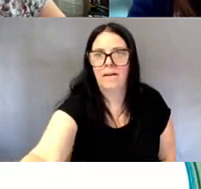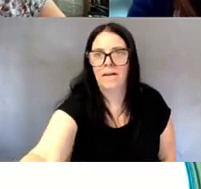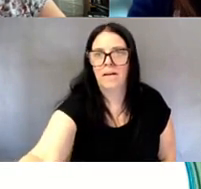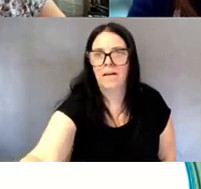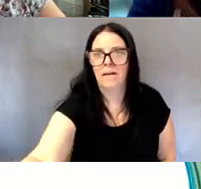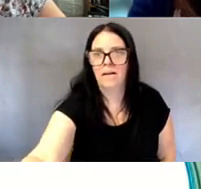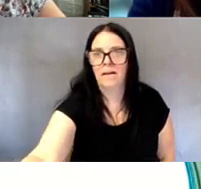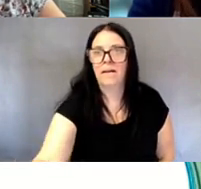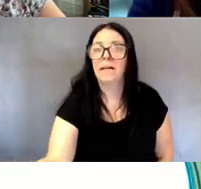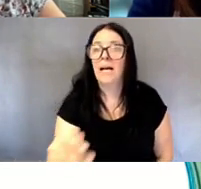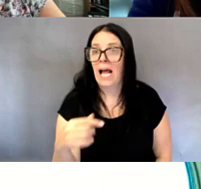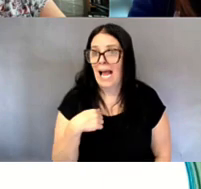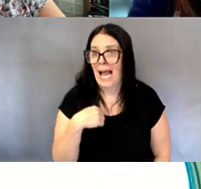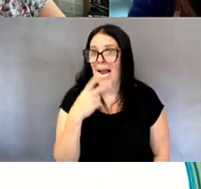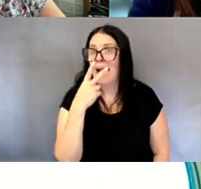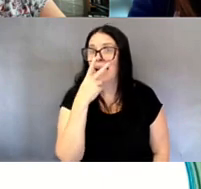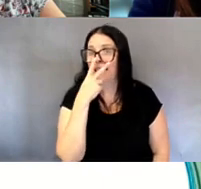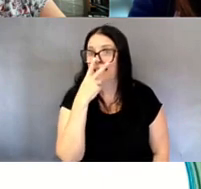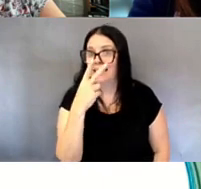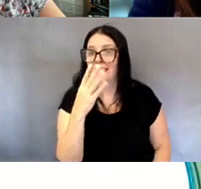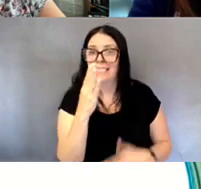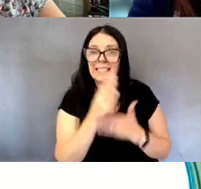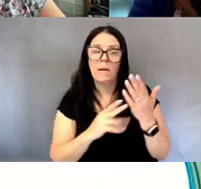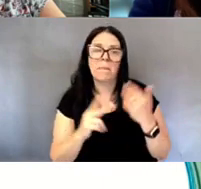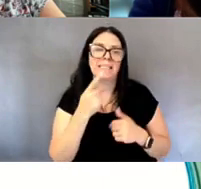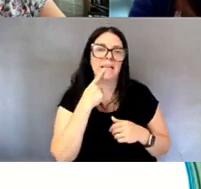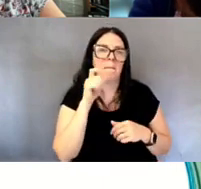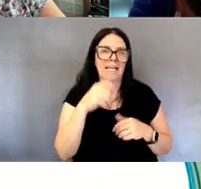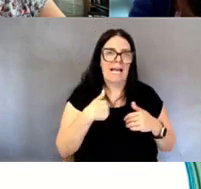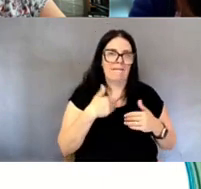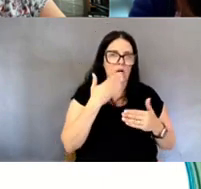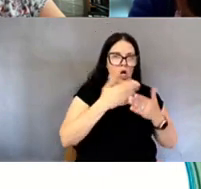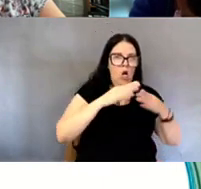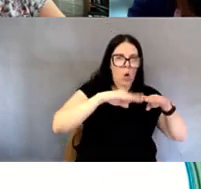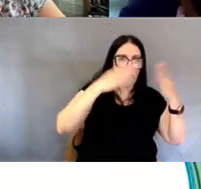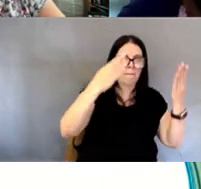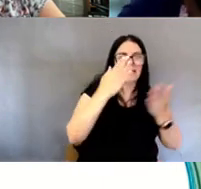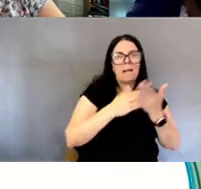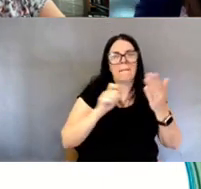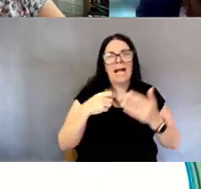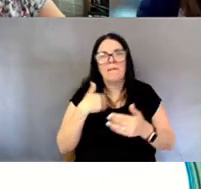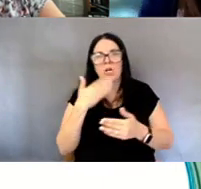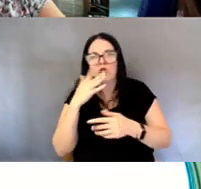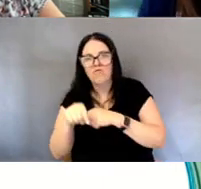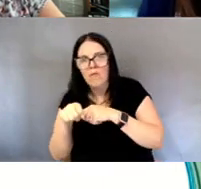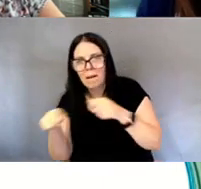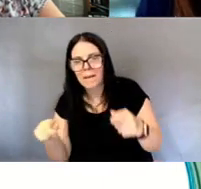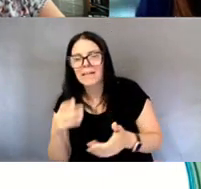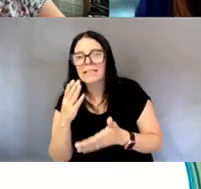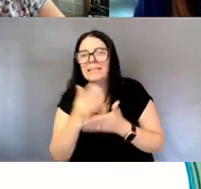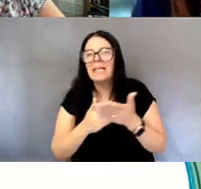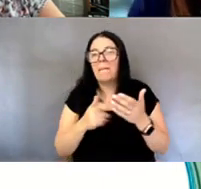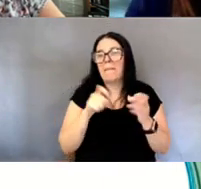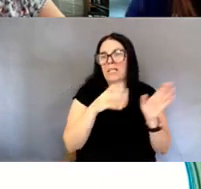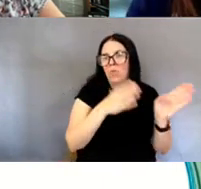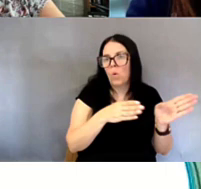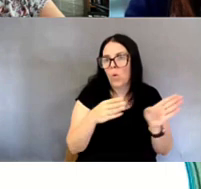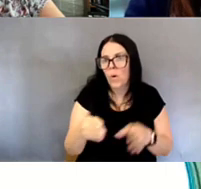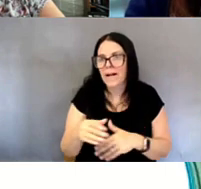Okay, I'm seeing people having said the opening, the conclusion, thinking about even steps in a lesson.